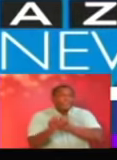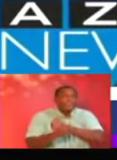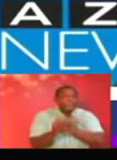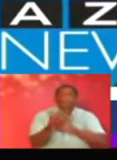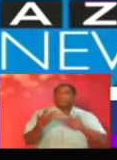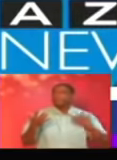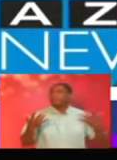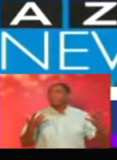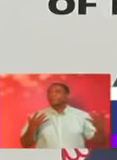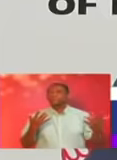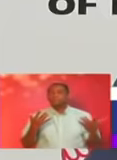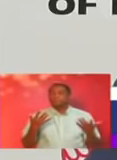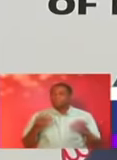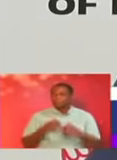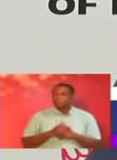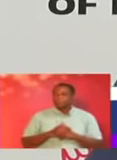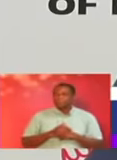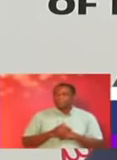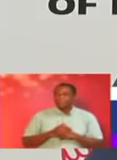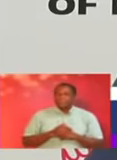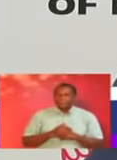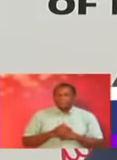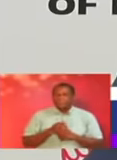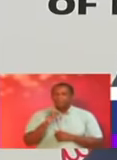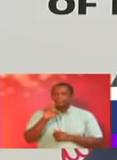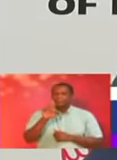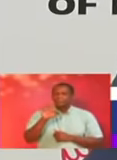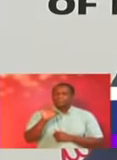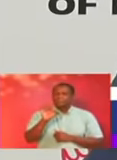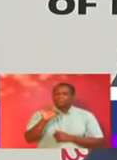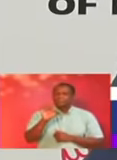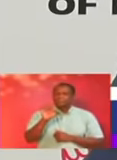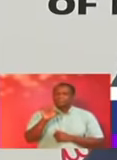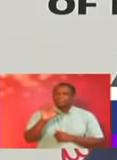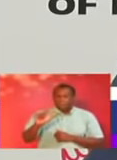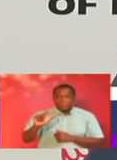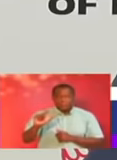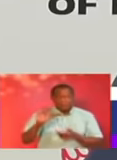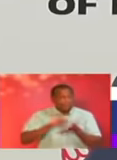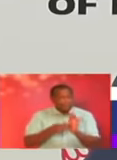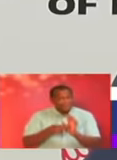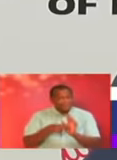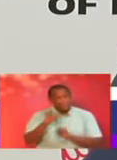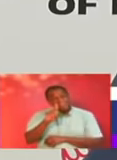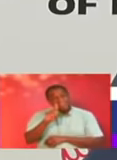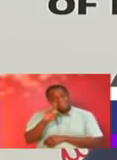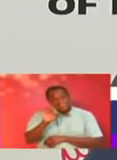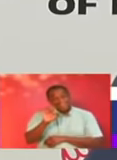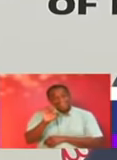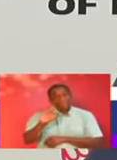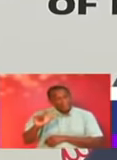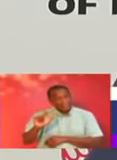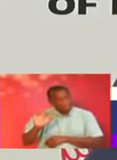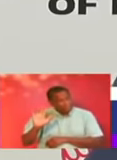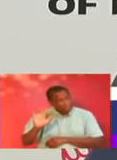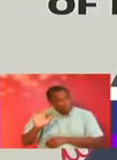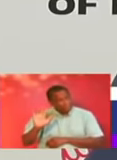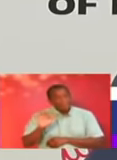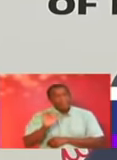you, Priya. So retail means exactly that, retail stores, not casinos, not